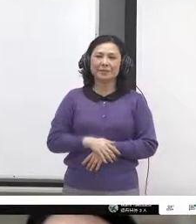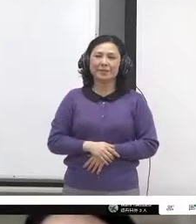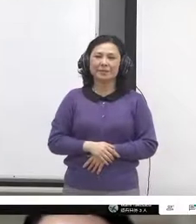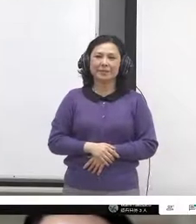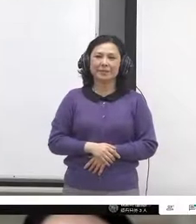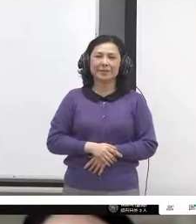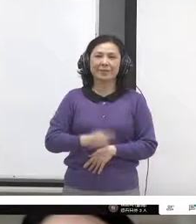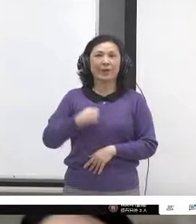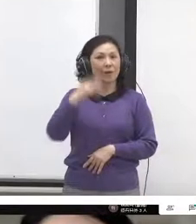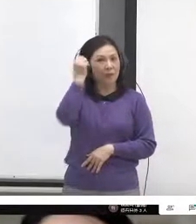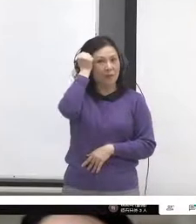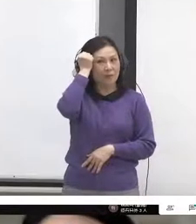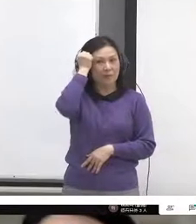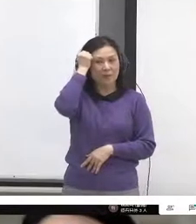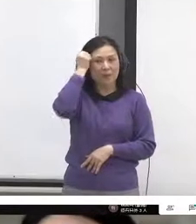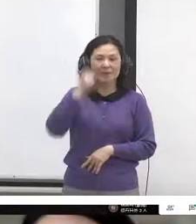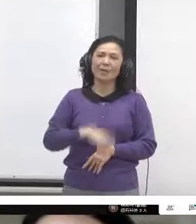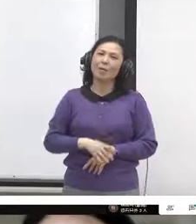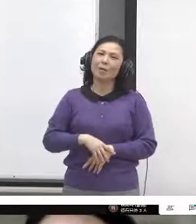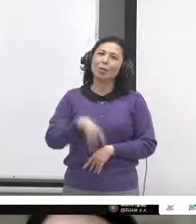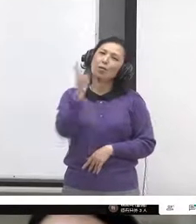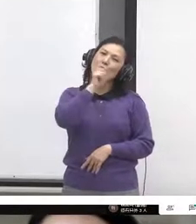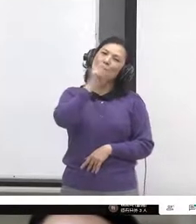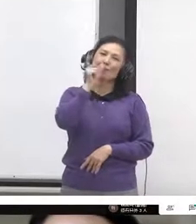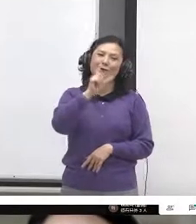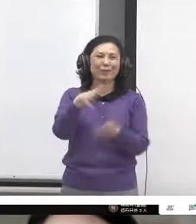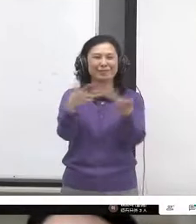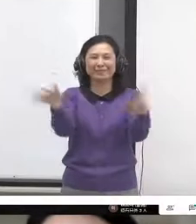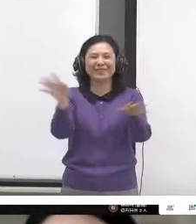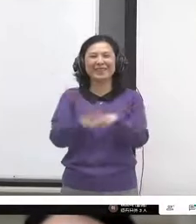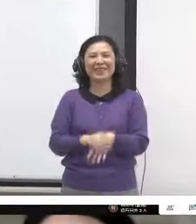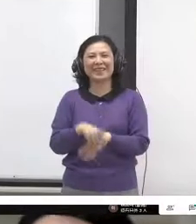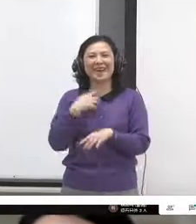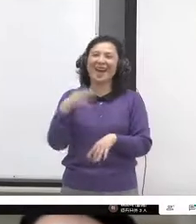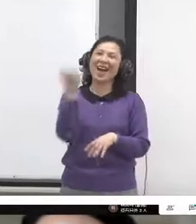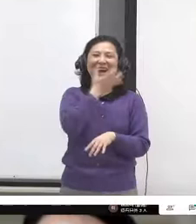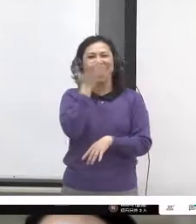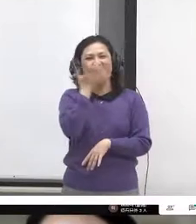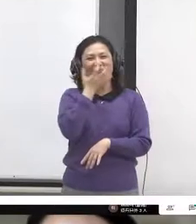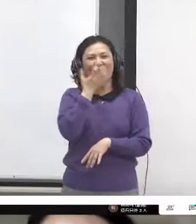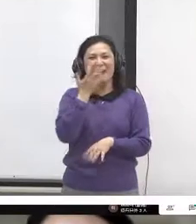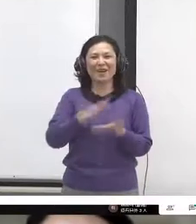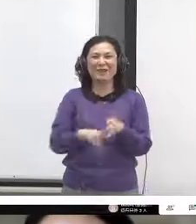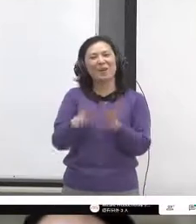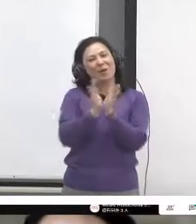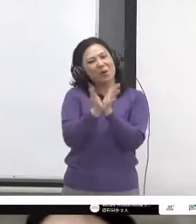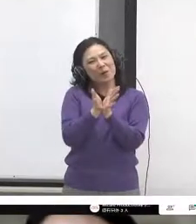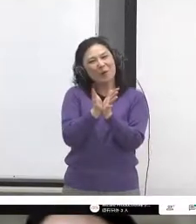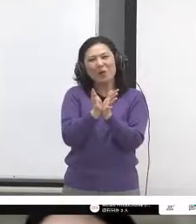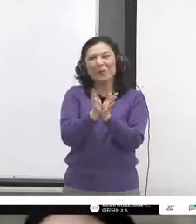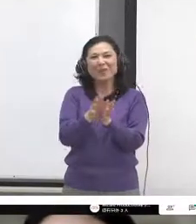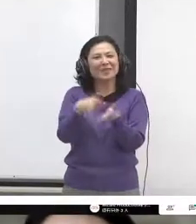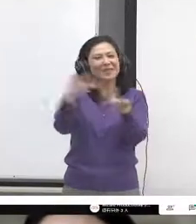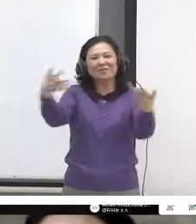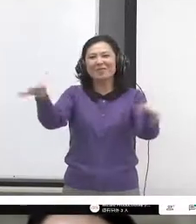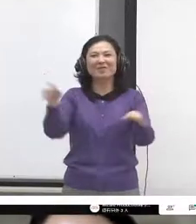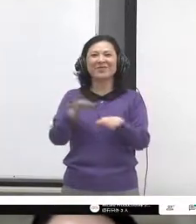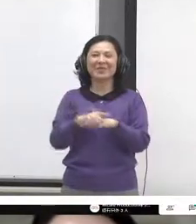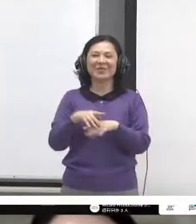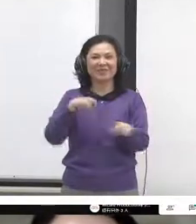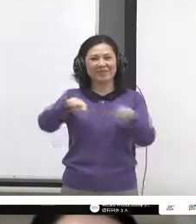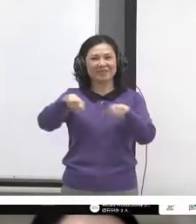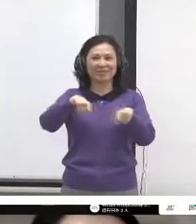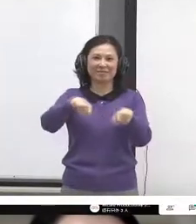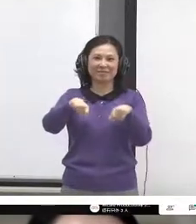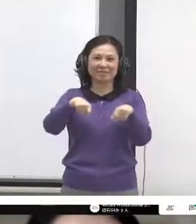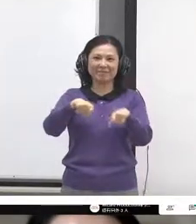we laugh a lot and we hacking a lot and talking a lot. Those memories are really, really, really good